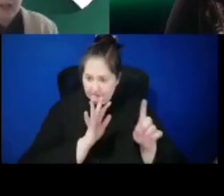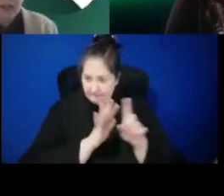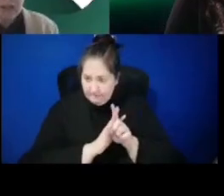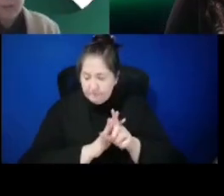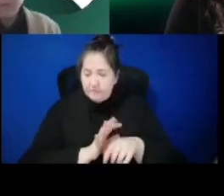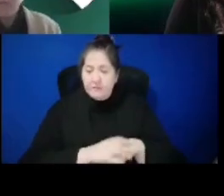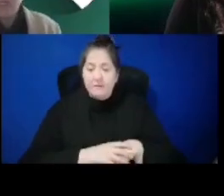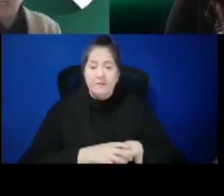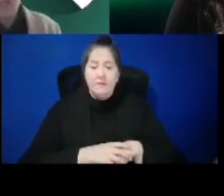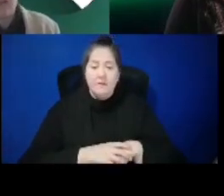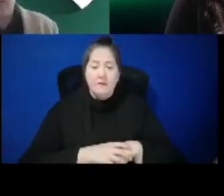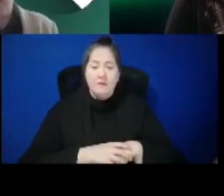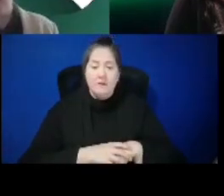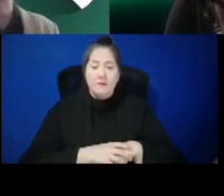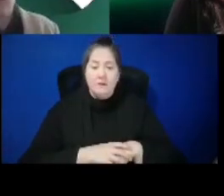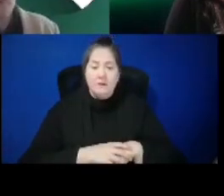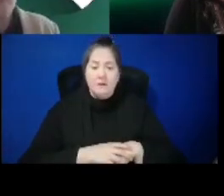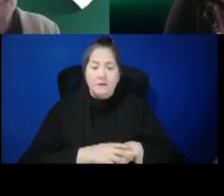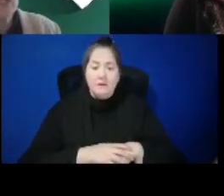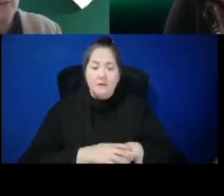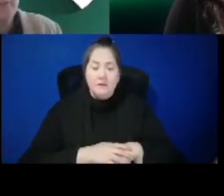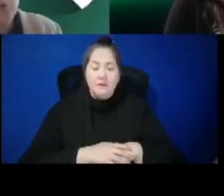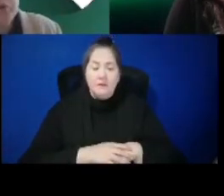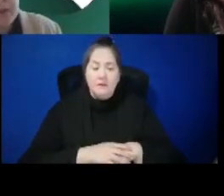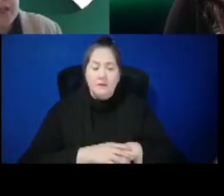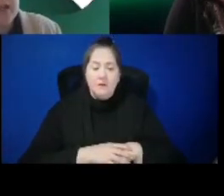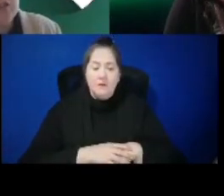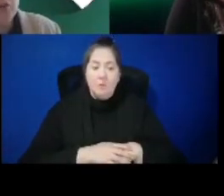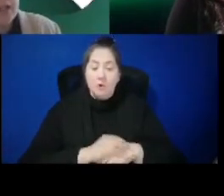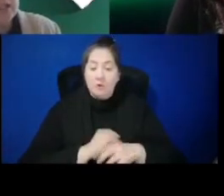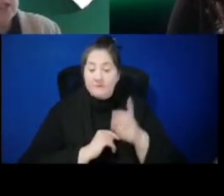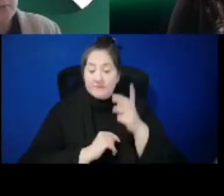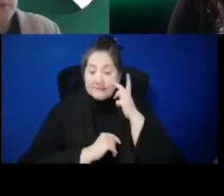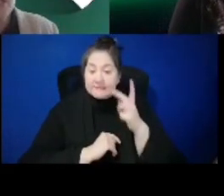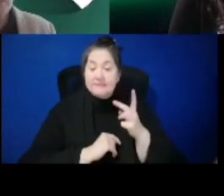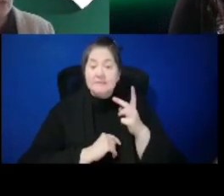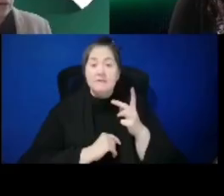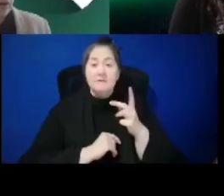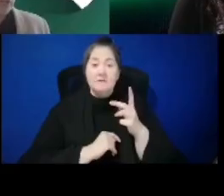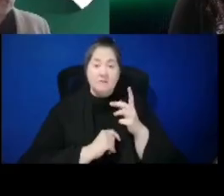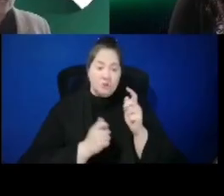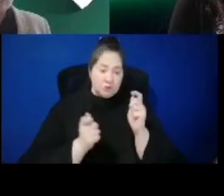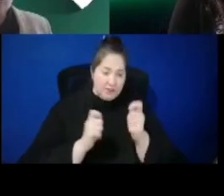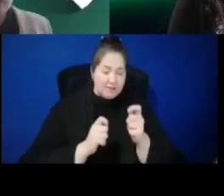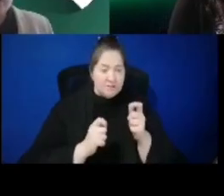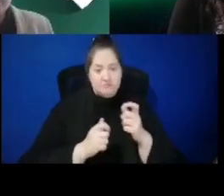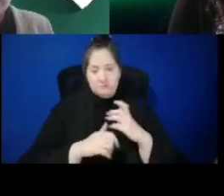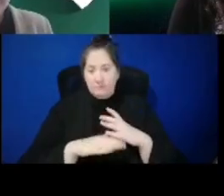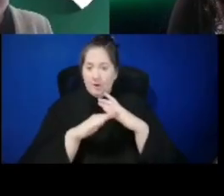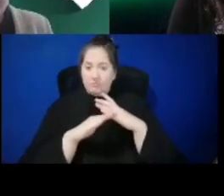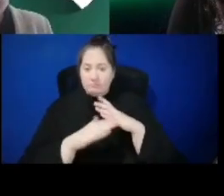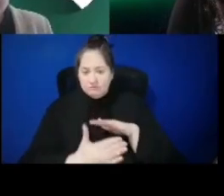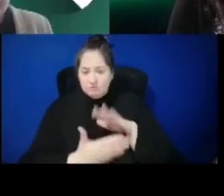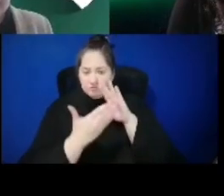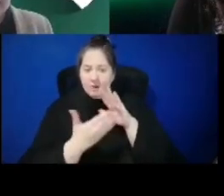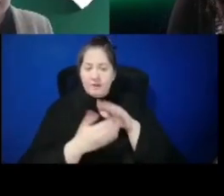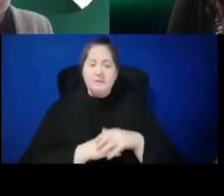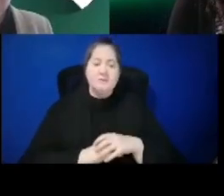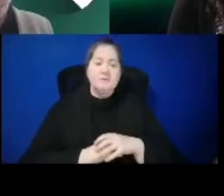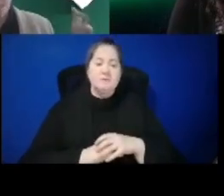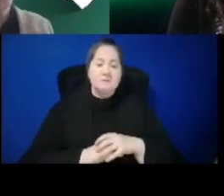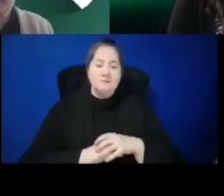thing I'll add is that a place where we've seen some movement in addressing some of these barriers is where